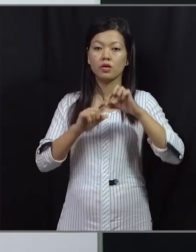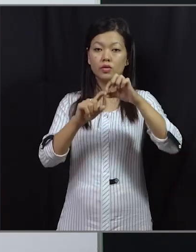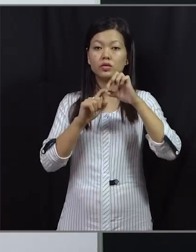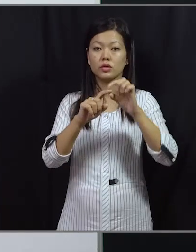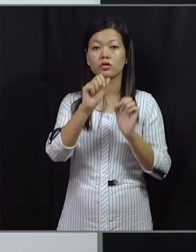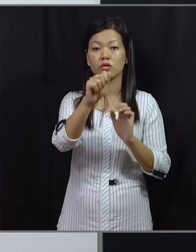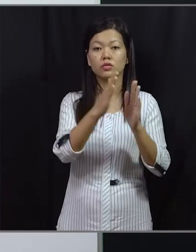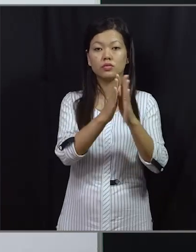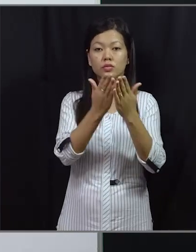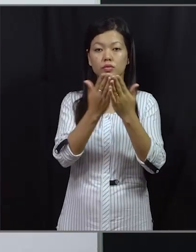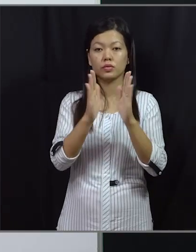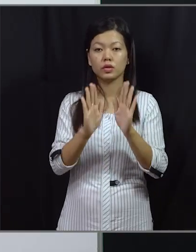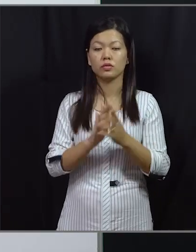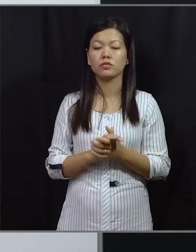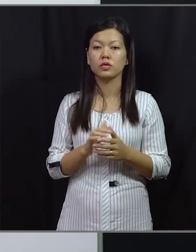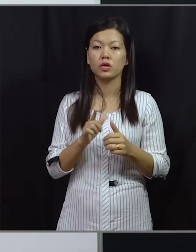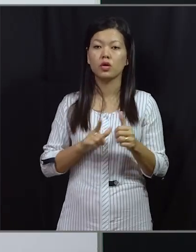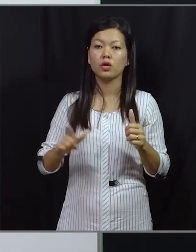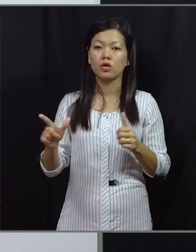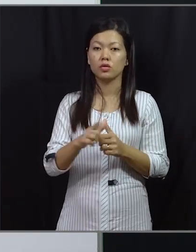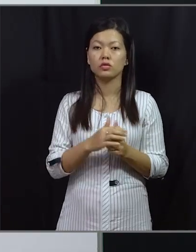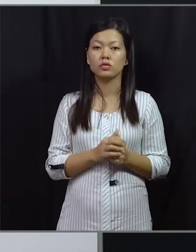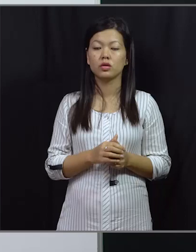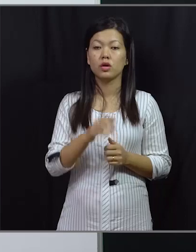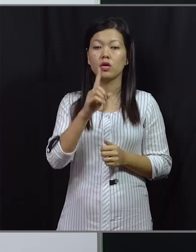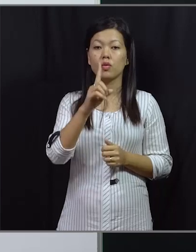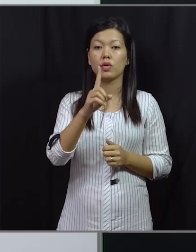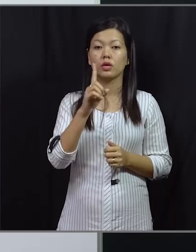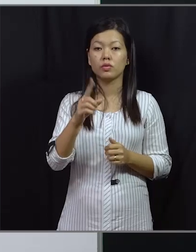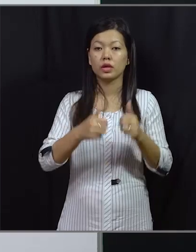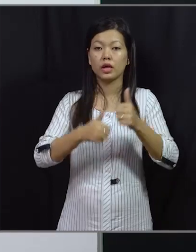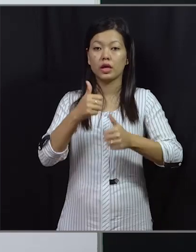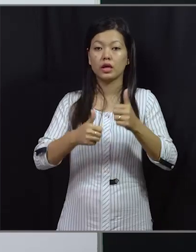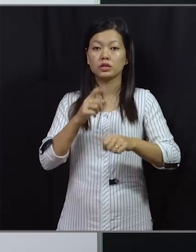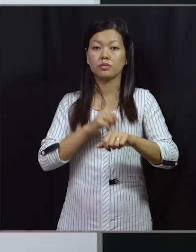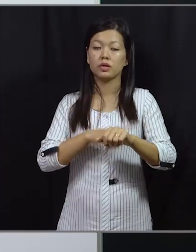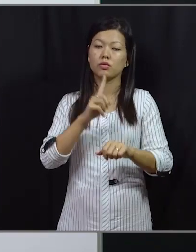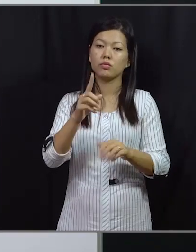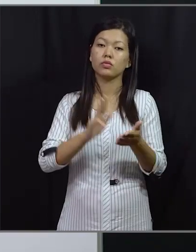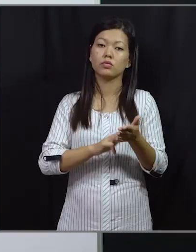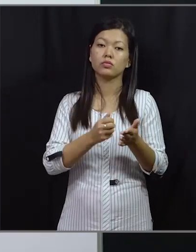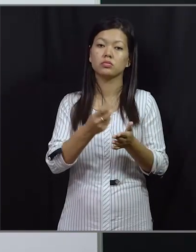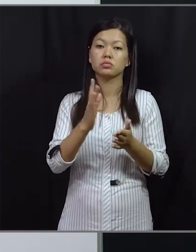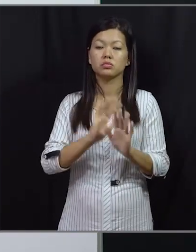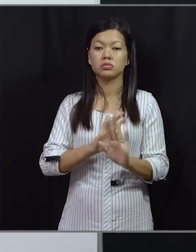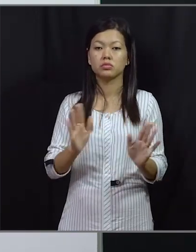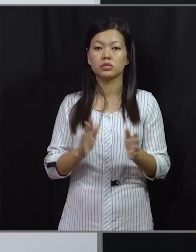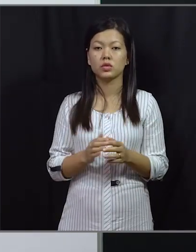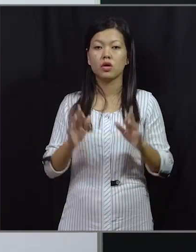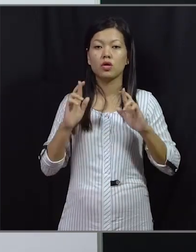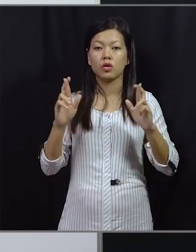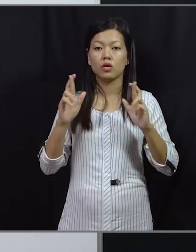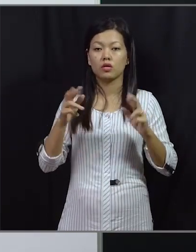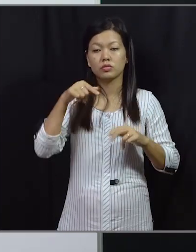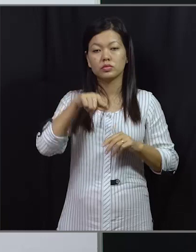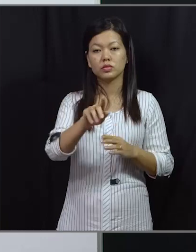your textbooks. These all will be coming for your 1 marks, not for 2 mark or 4 mark. So hope you can solve these problems